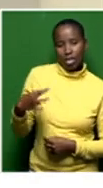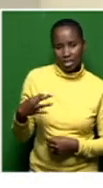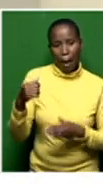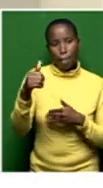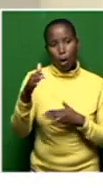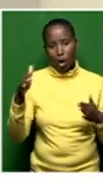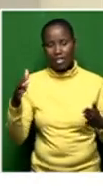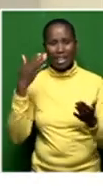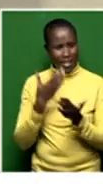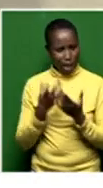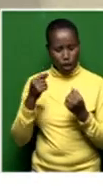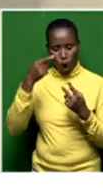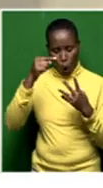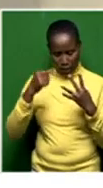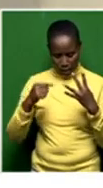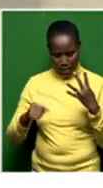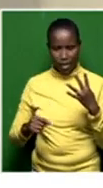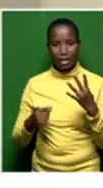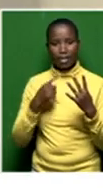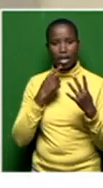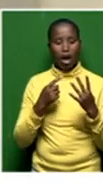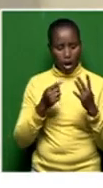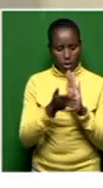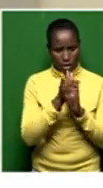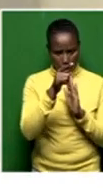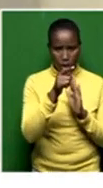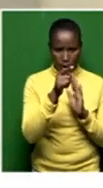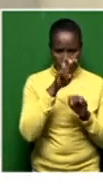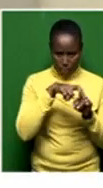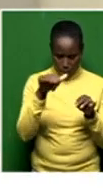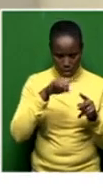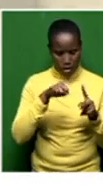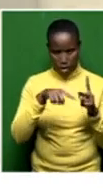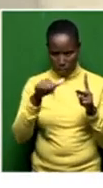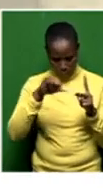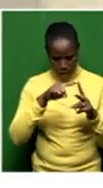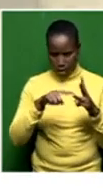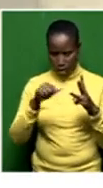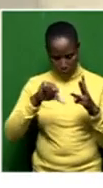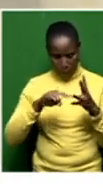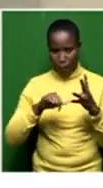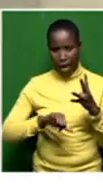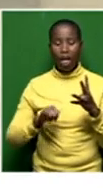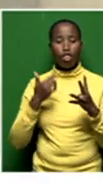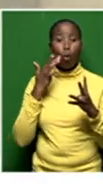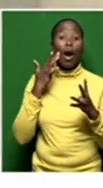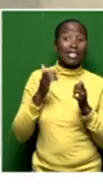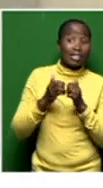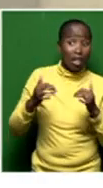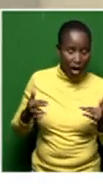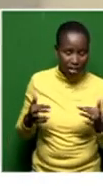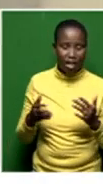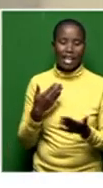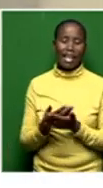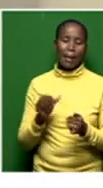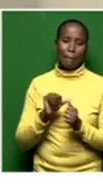skills audit and said, we need to retain these particular skills. These are the skills that we can do away with so that when we start, we at least